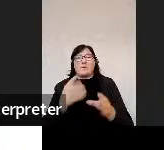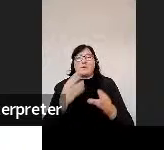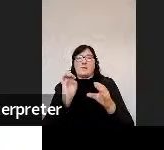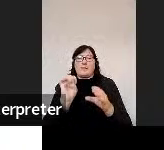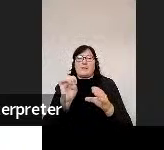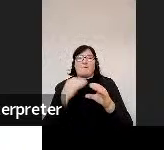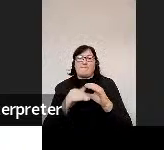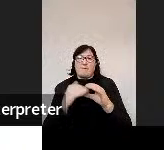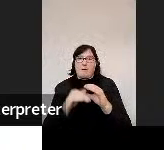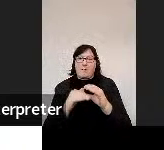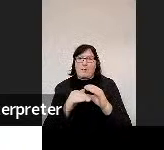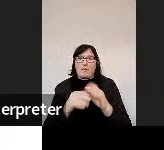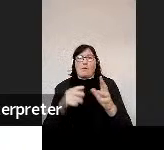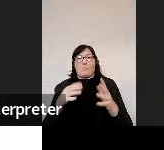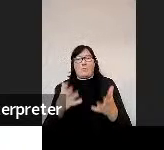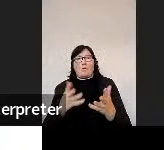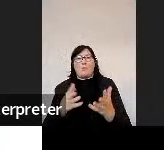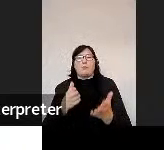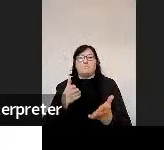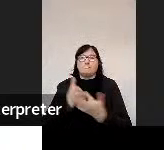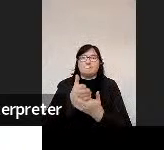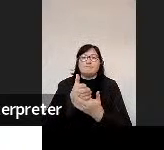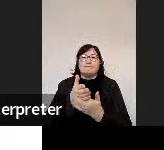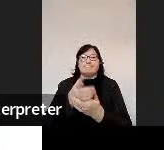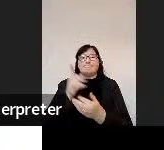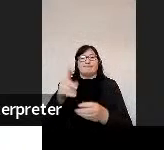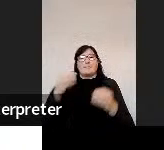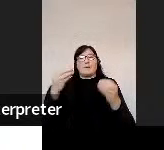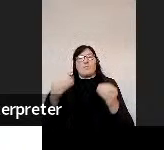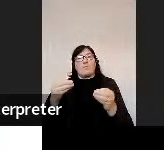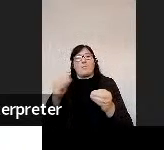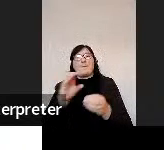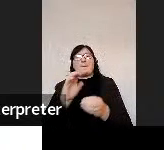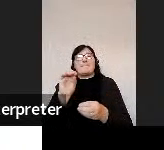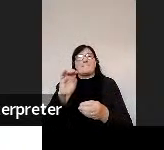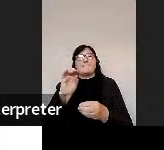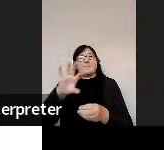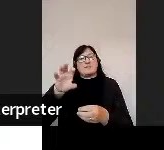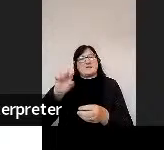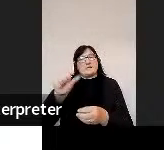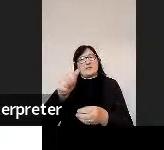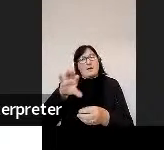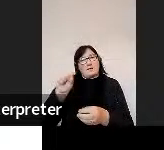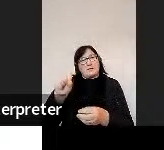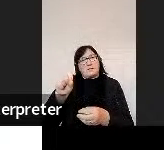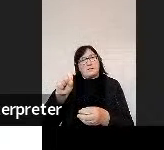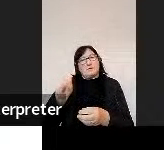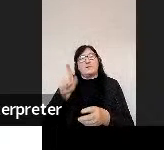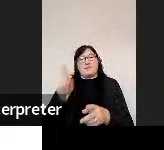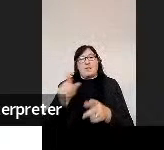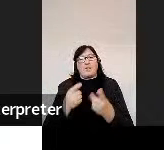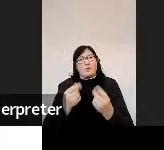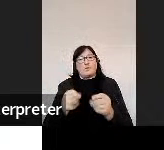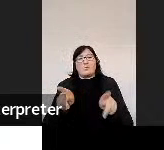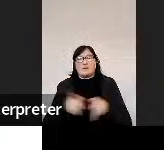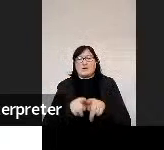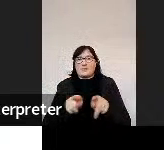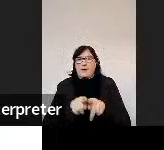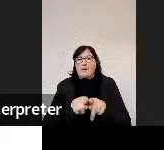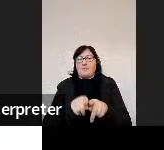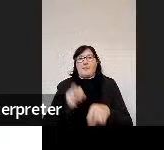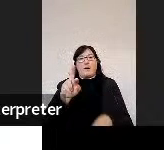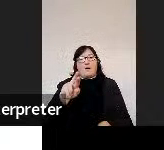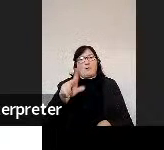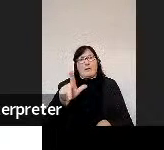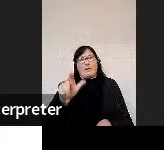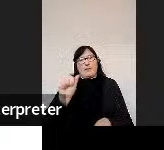or walk into a customs branch to submit that application, it's still done on the very same RLA system and processed in